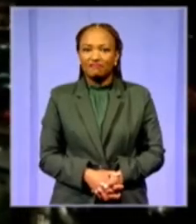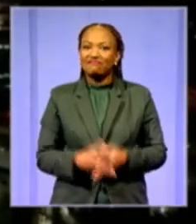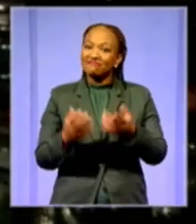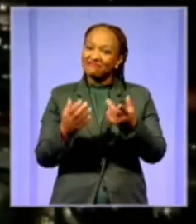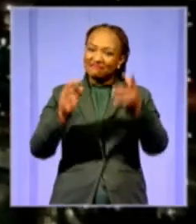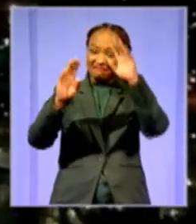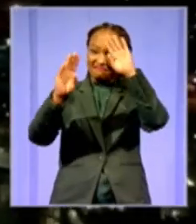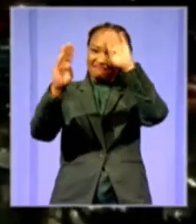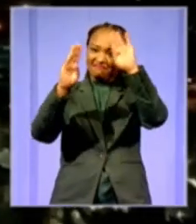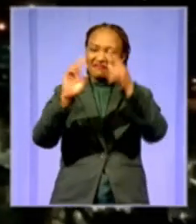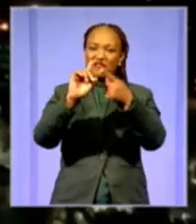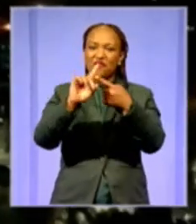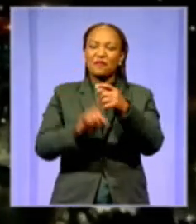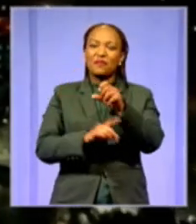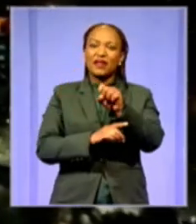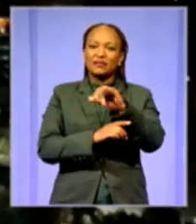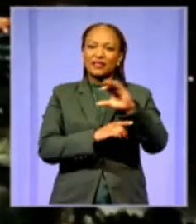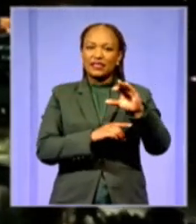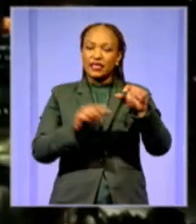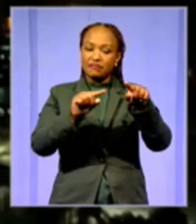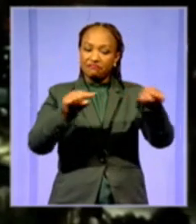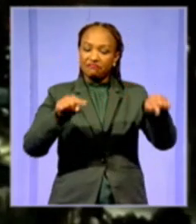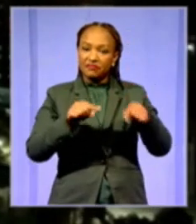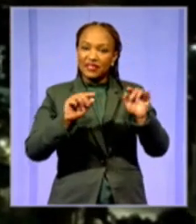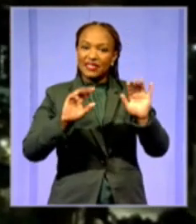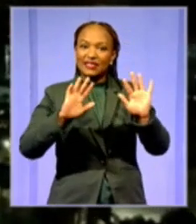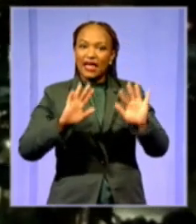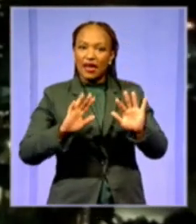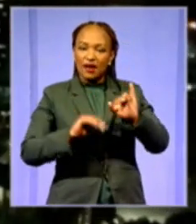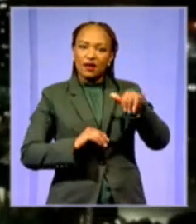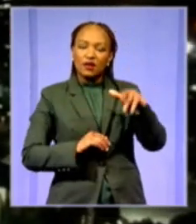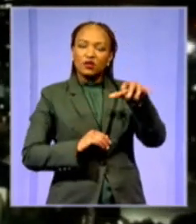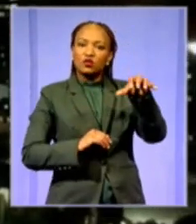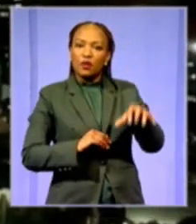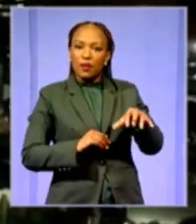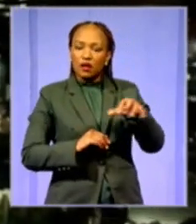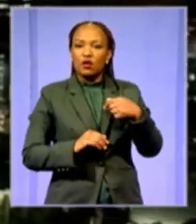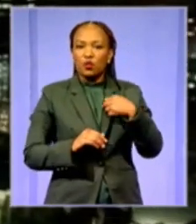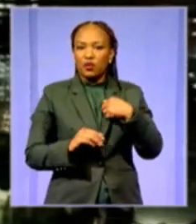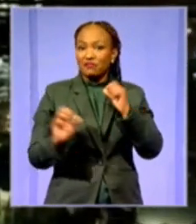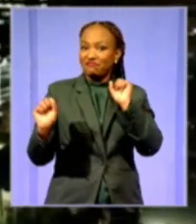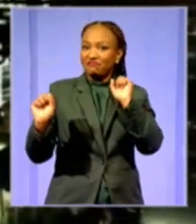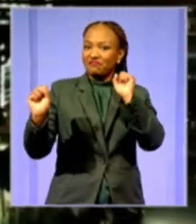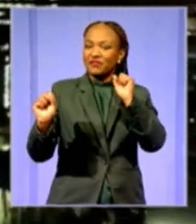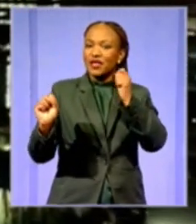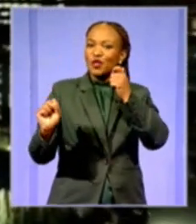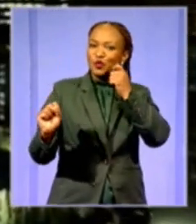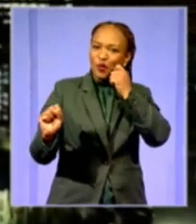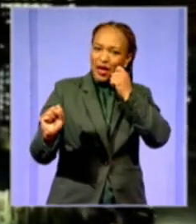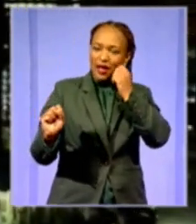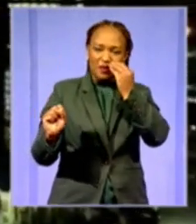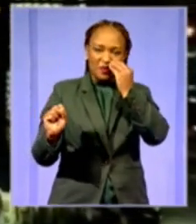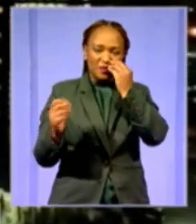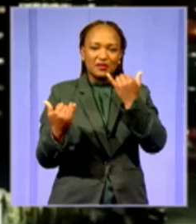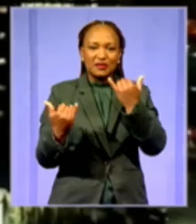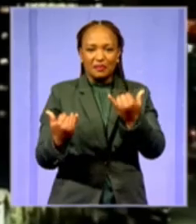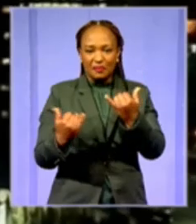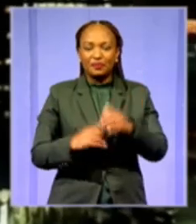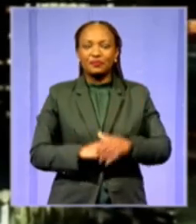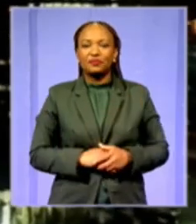ka tlhamalalo go tswa mo SABC Studio 10 Auckland Park, Johannesburg, re go tlisetsa kgaso ya dikgang tsa